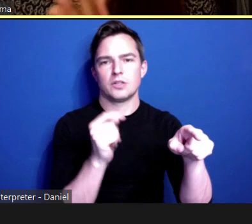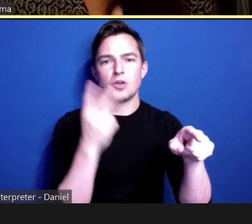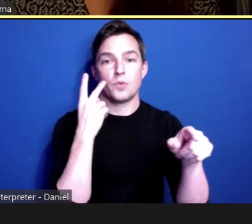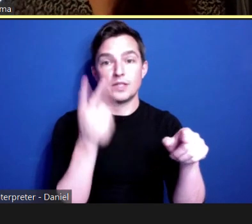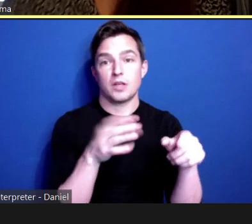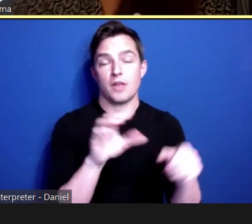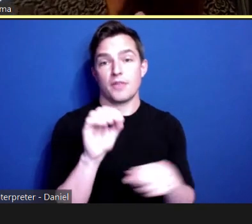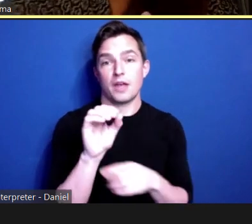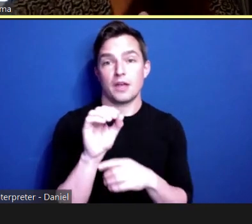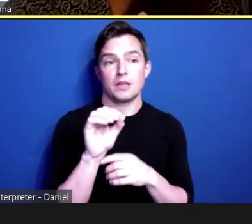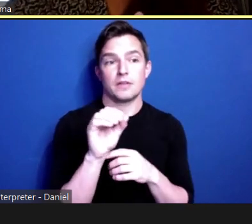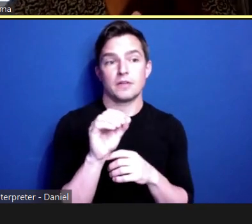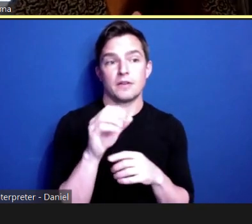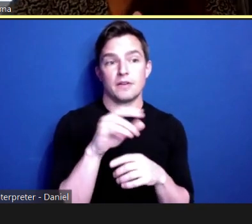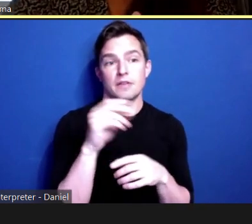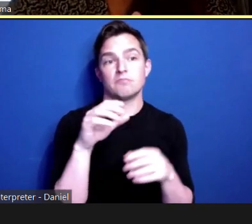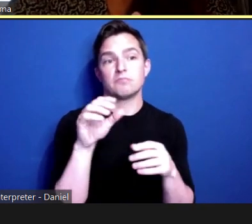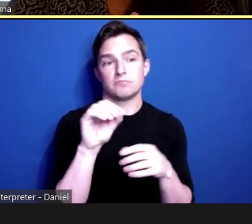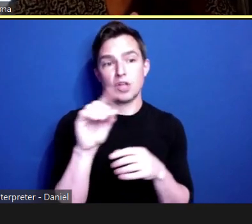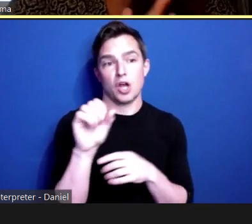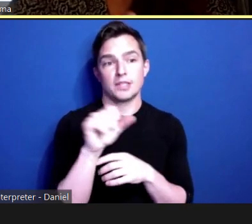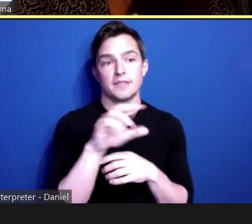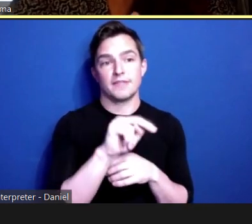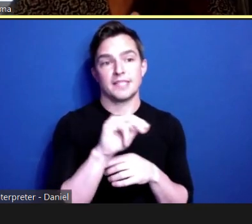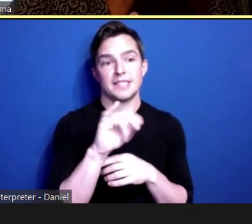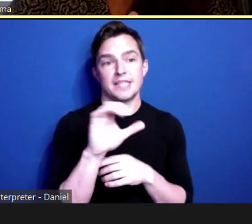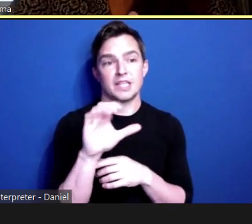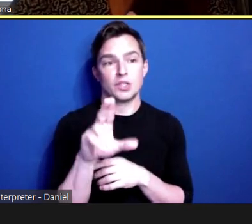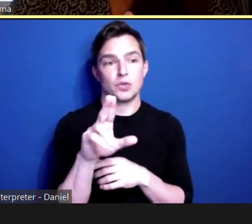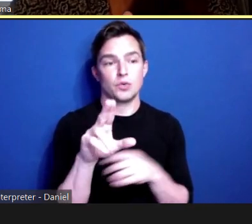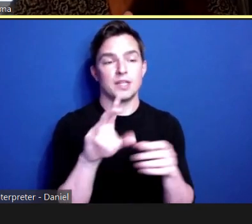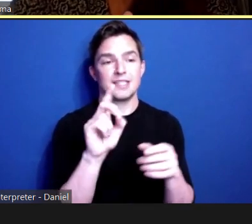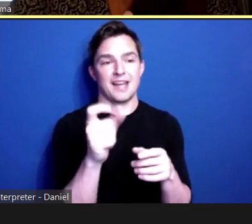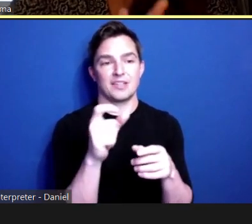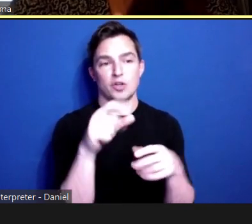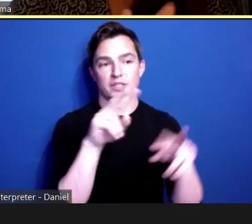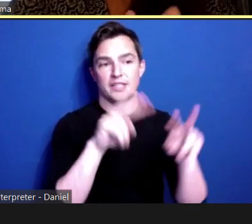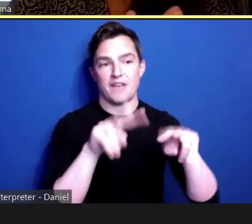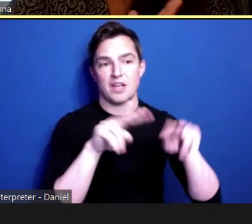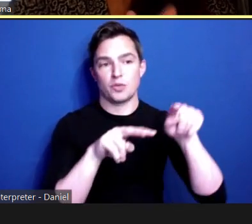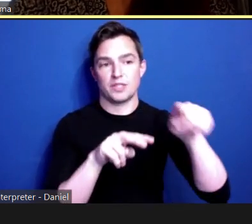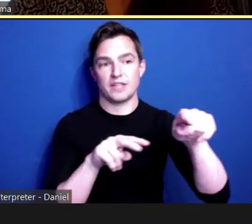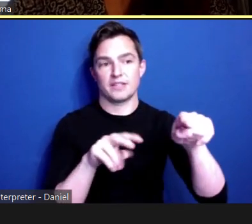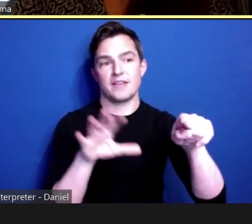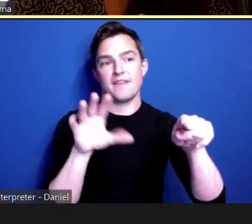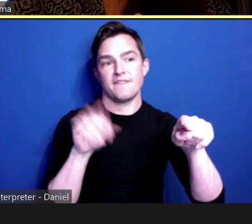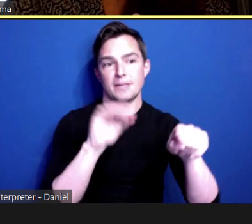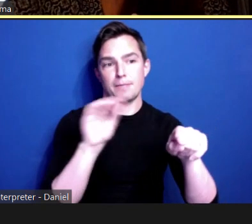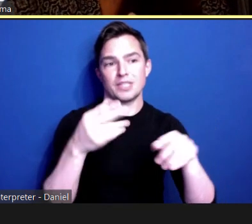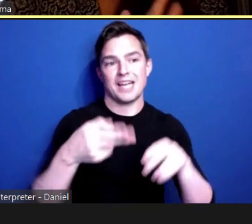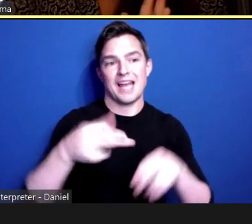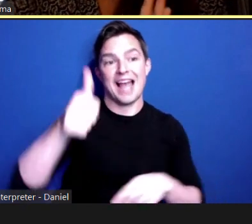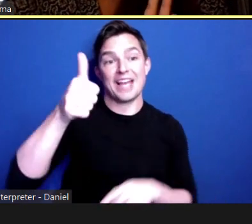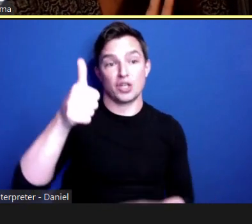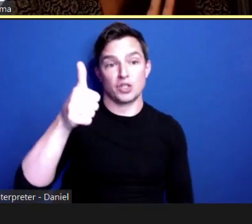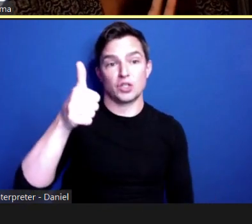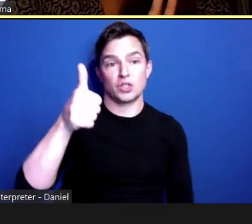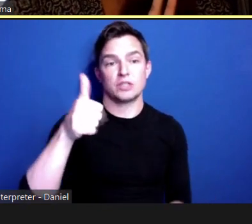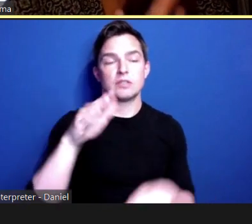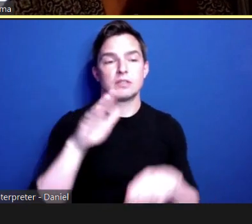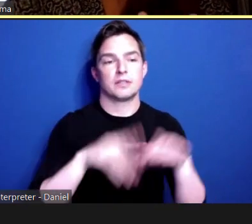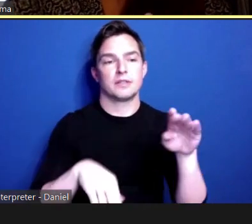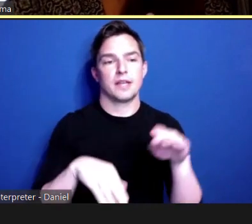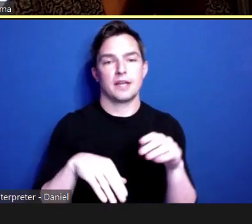of NICU babies receiving a diagnostic evaluation is 50% higher than